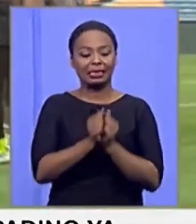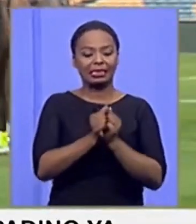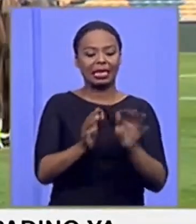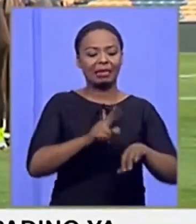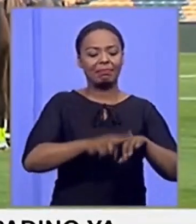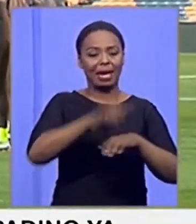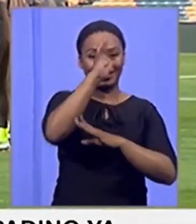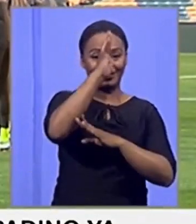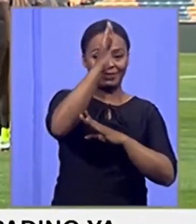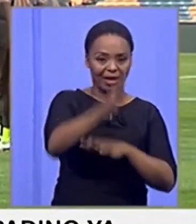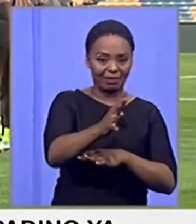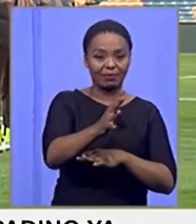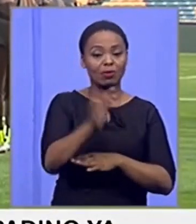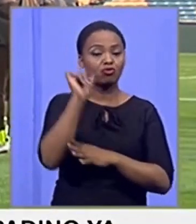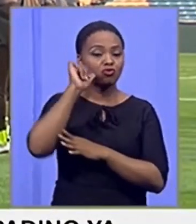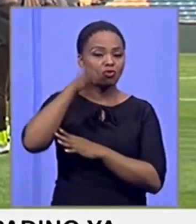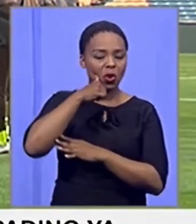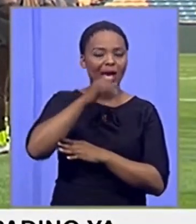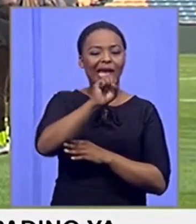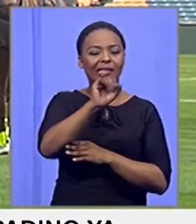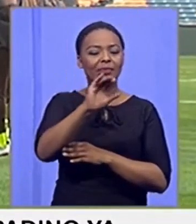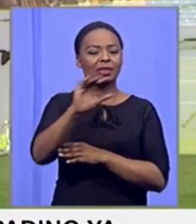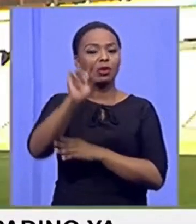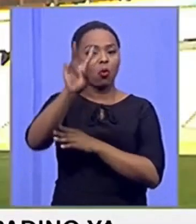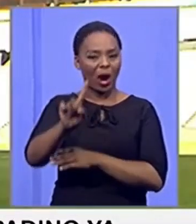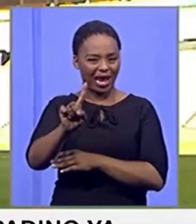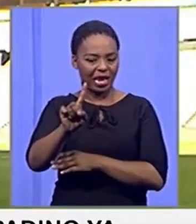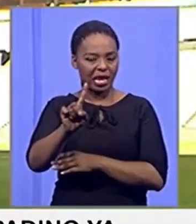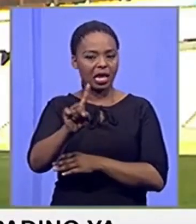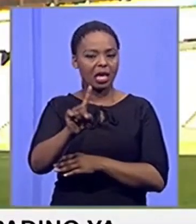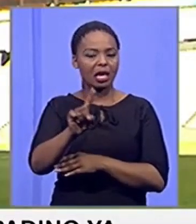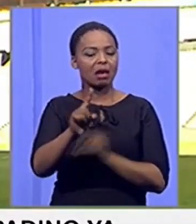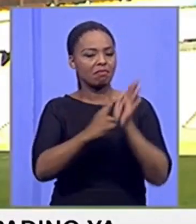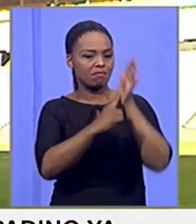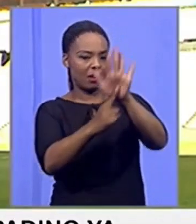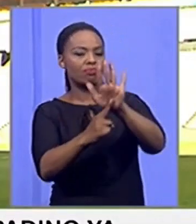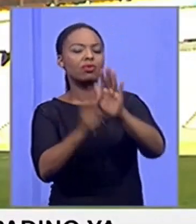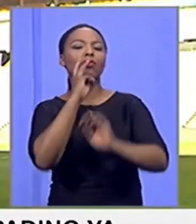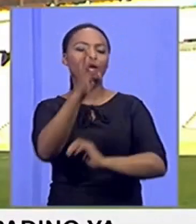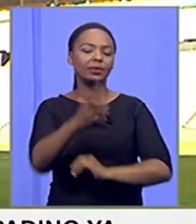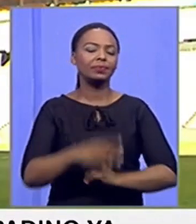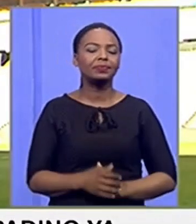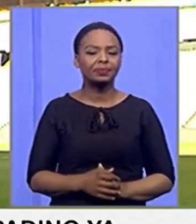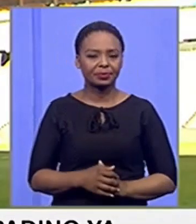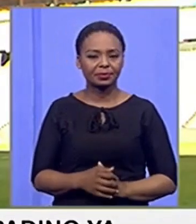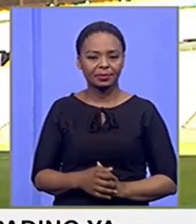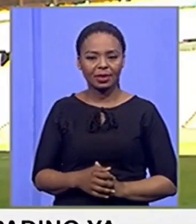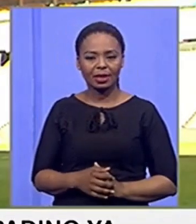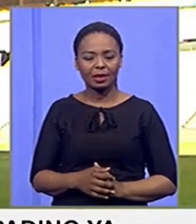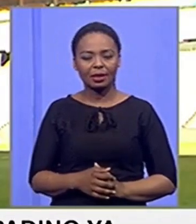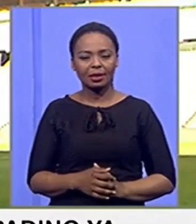tlo gašwa thwi mo go SABC 1. Pero ka Sefiso Ramara wa ditaba tša